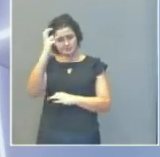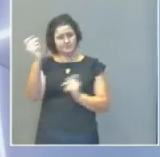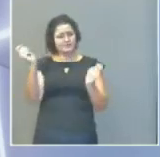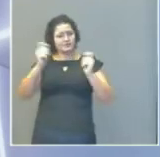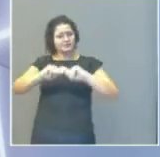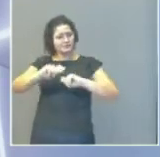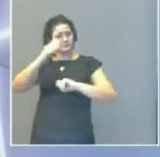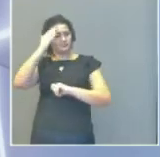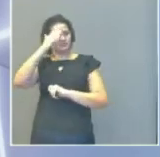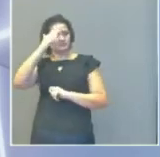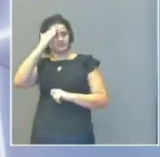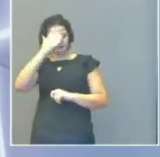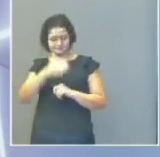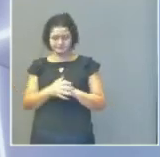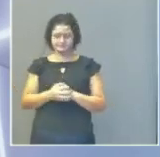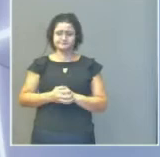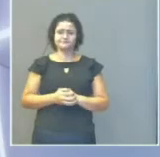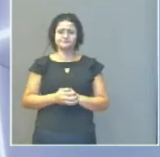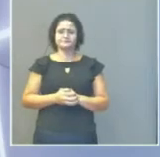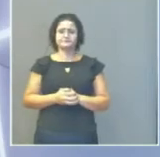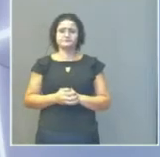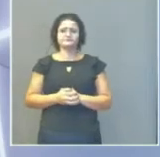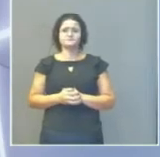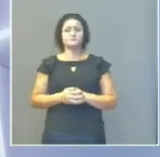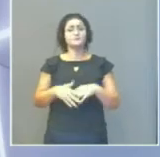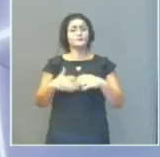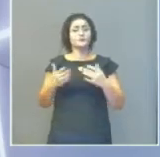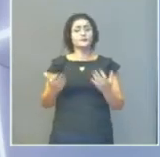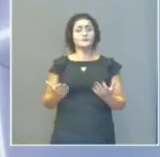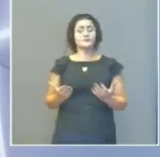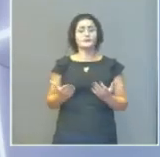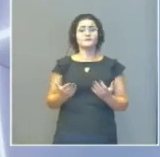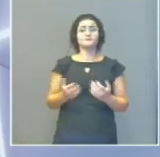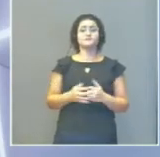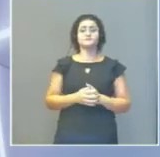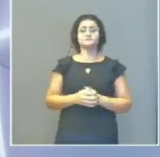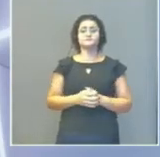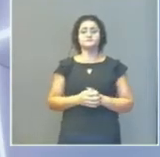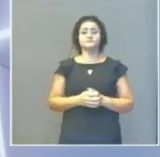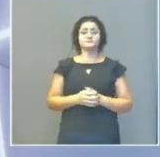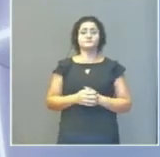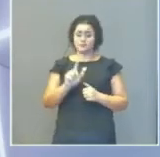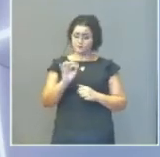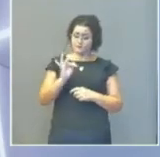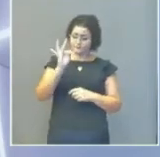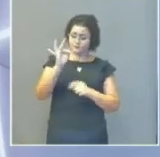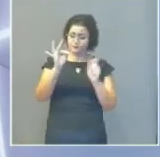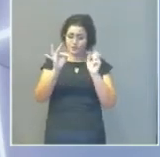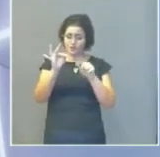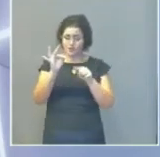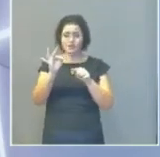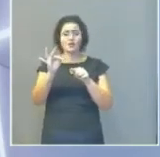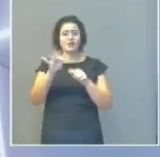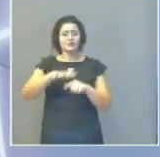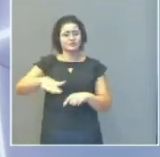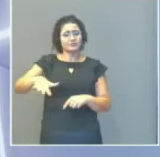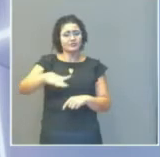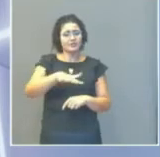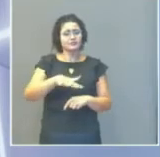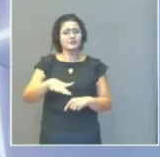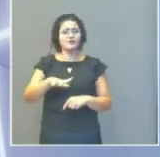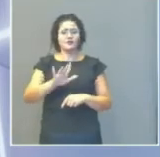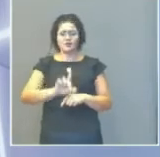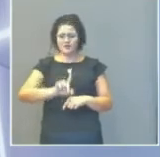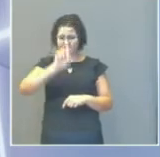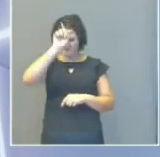intelligible. That is where the future comes from. The future comes from a territory, a colonial